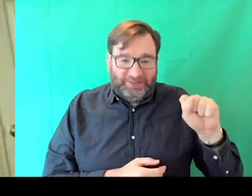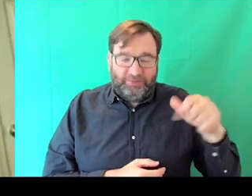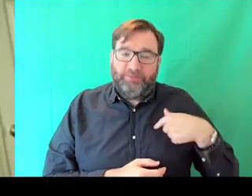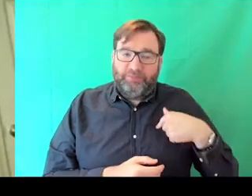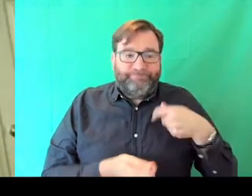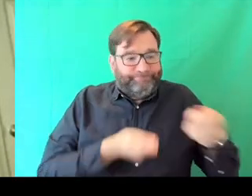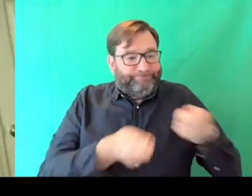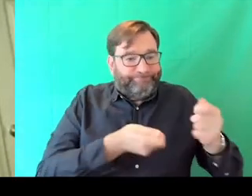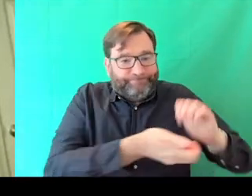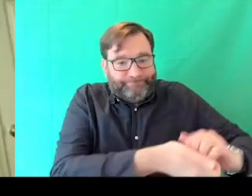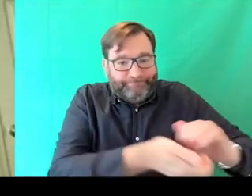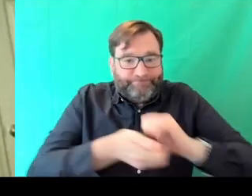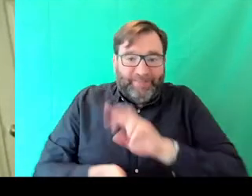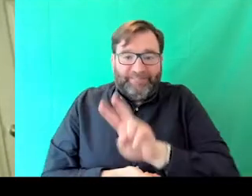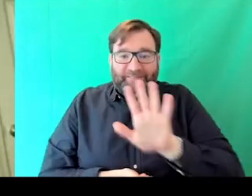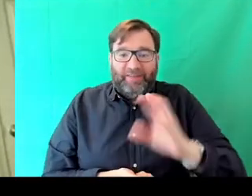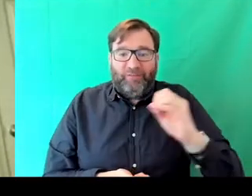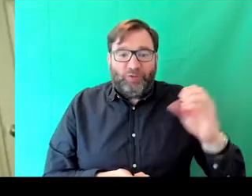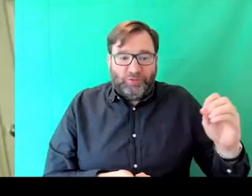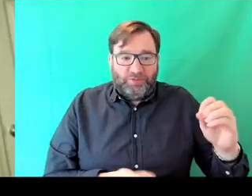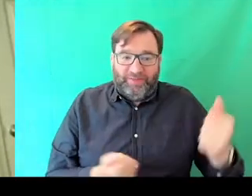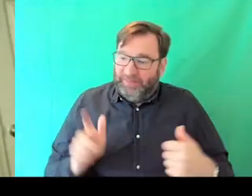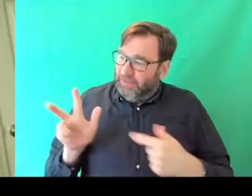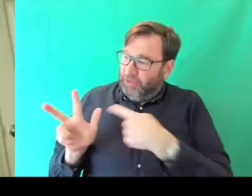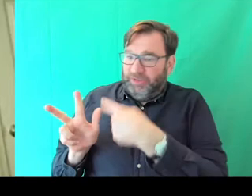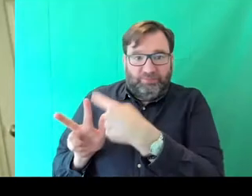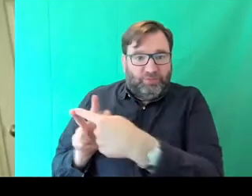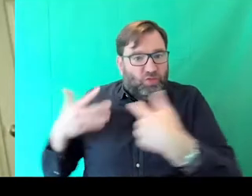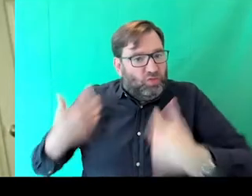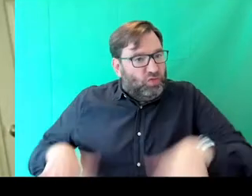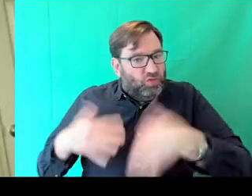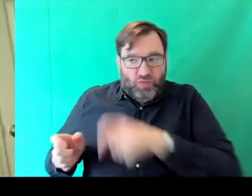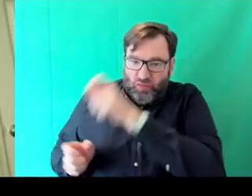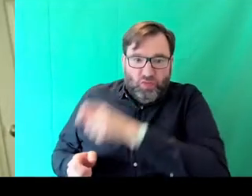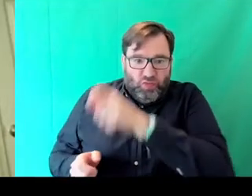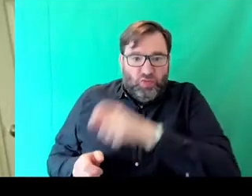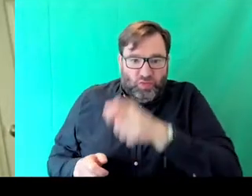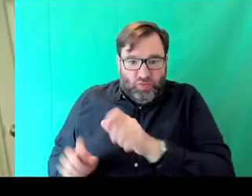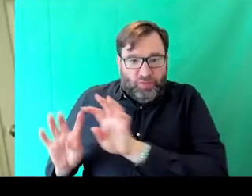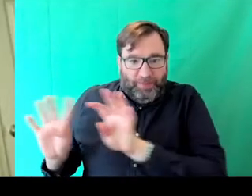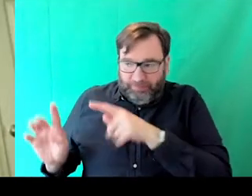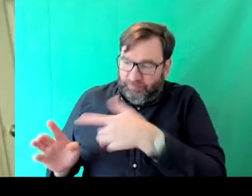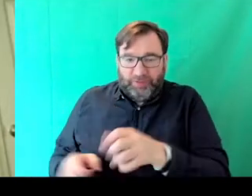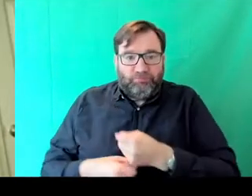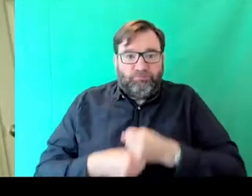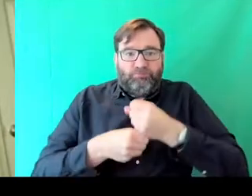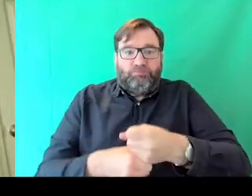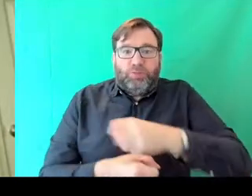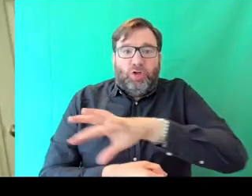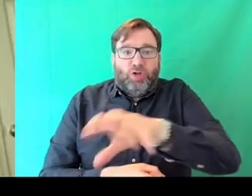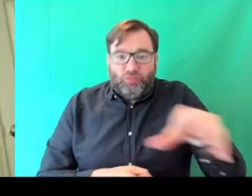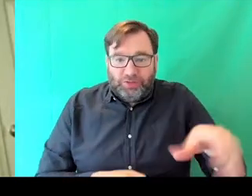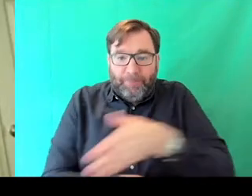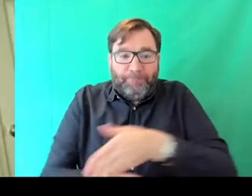leading successful careers in the business world. Before we get to introductions, I'd like to add that this discussion is part of the We the